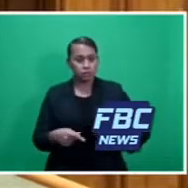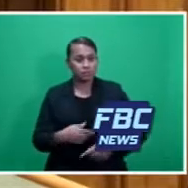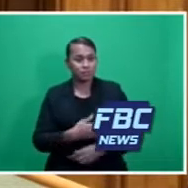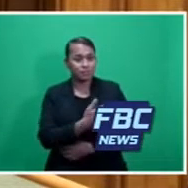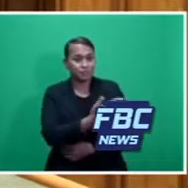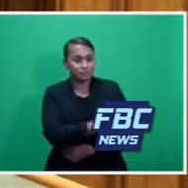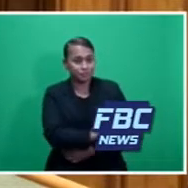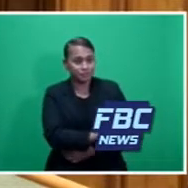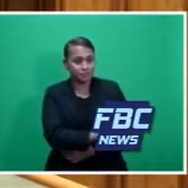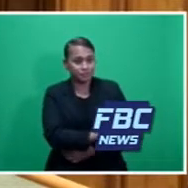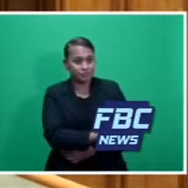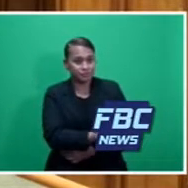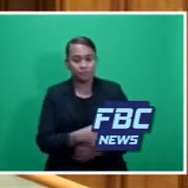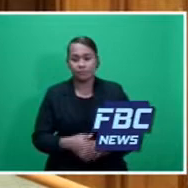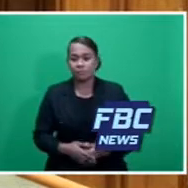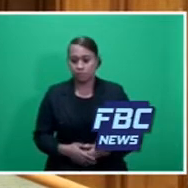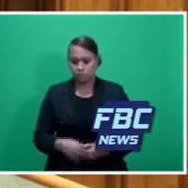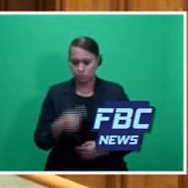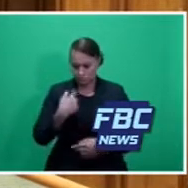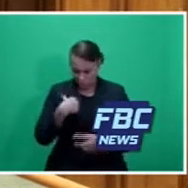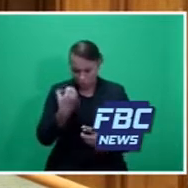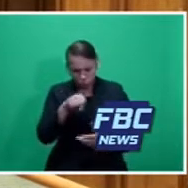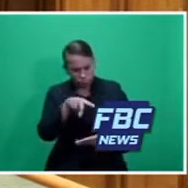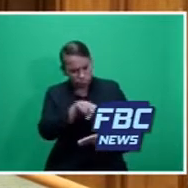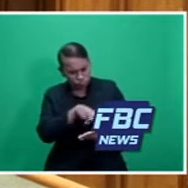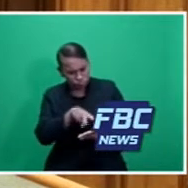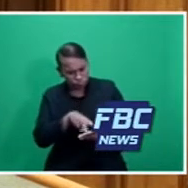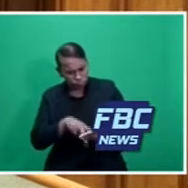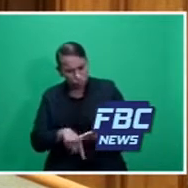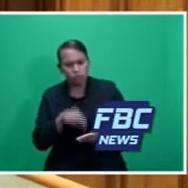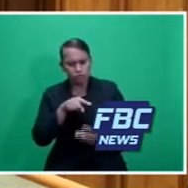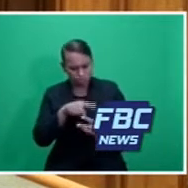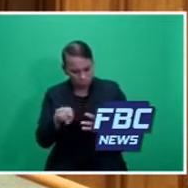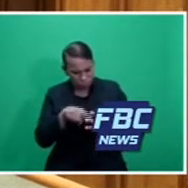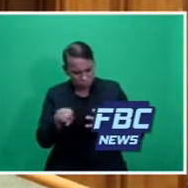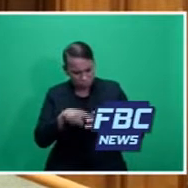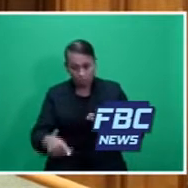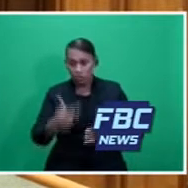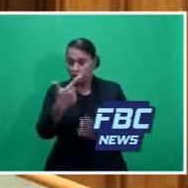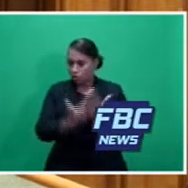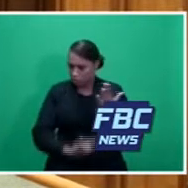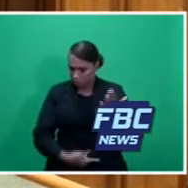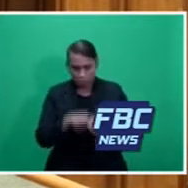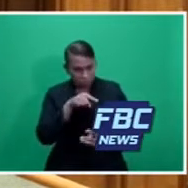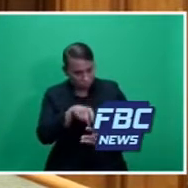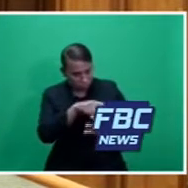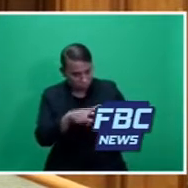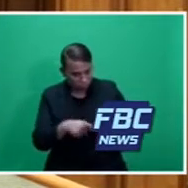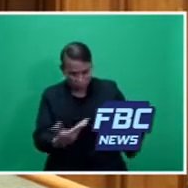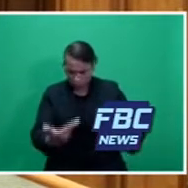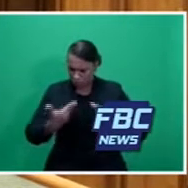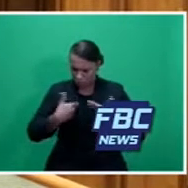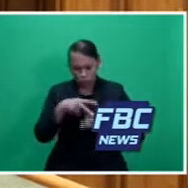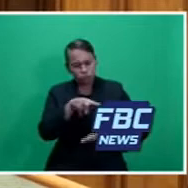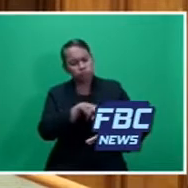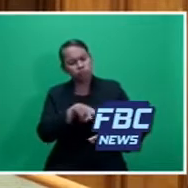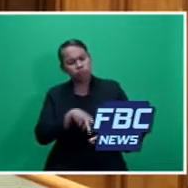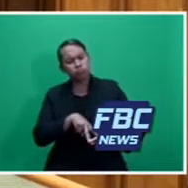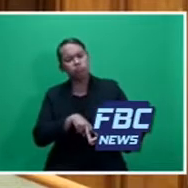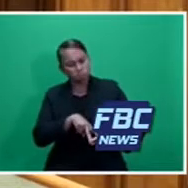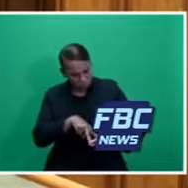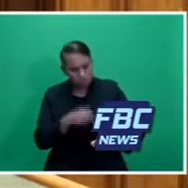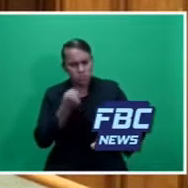reviewing these petitions. Once I take a decision on these